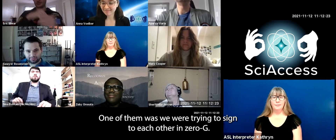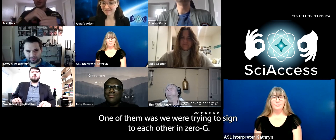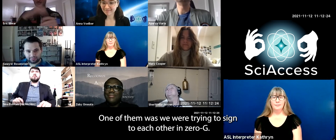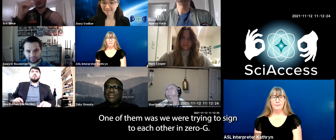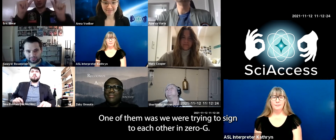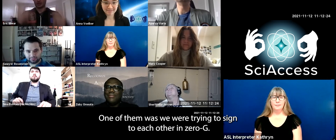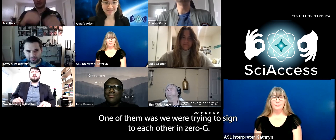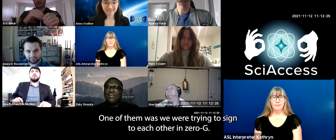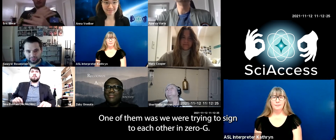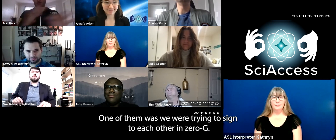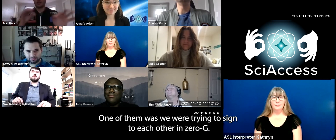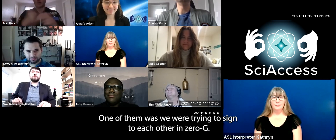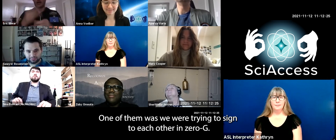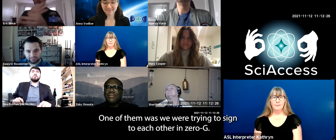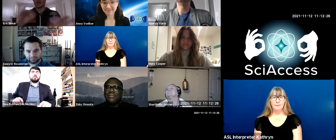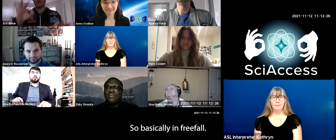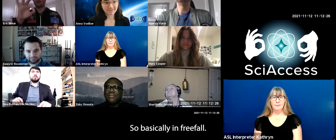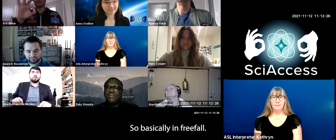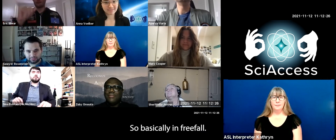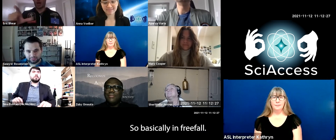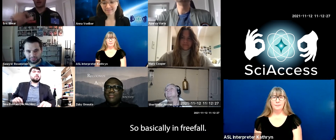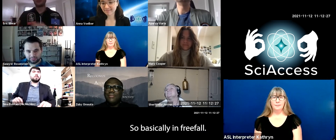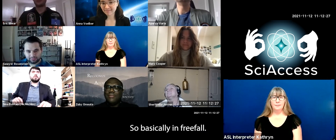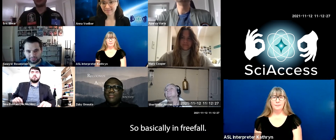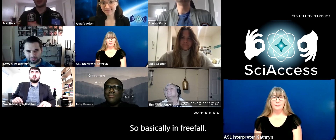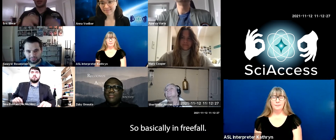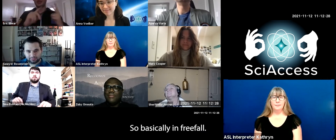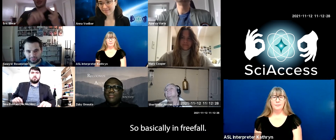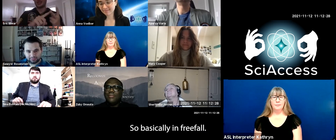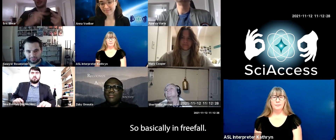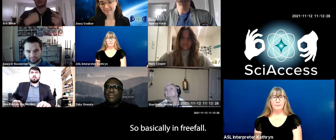we were trying to sign to each other in 0G, so basically in free fall.